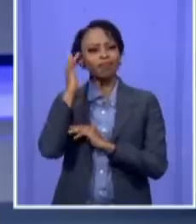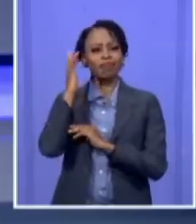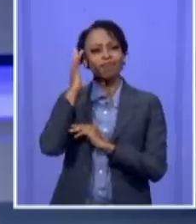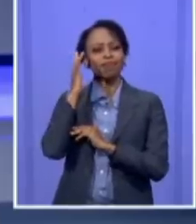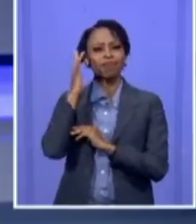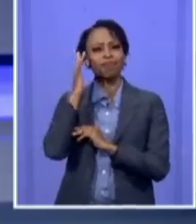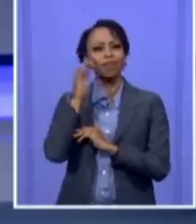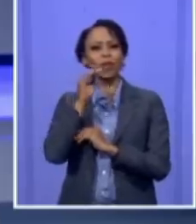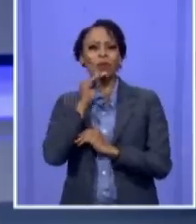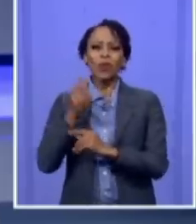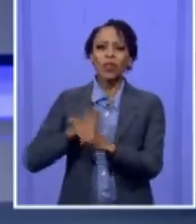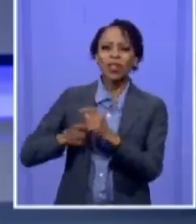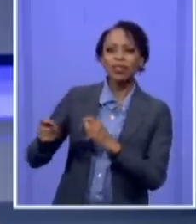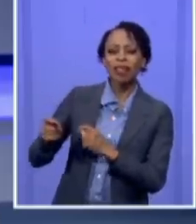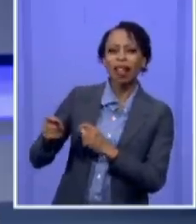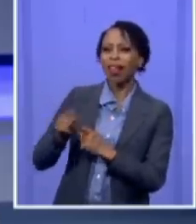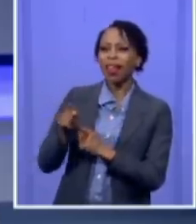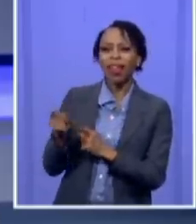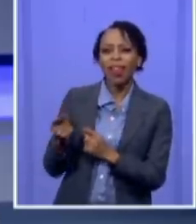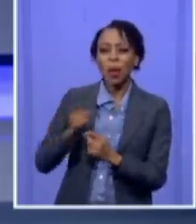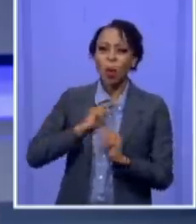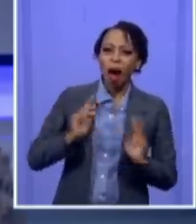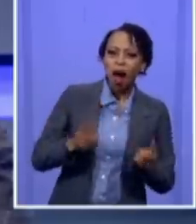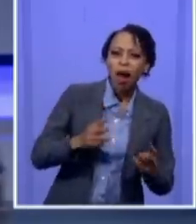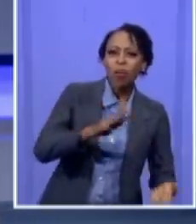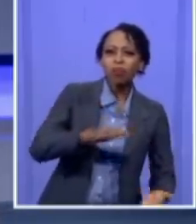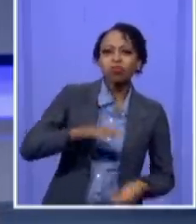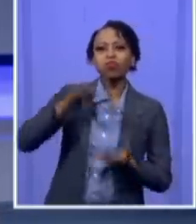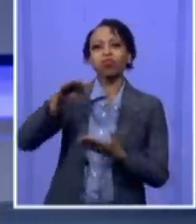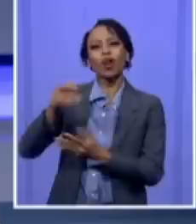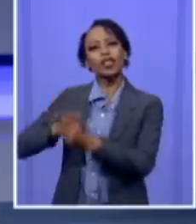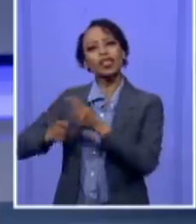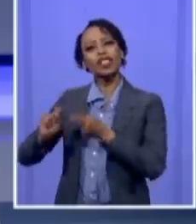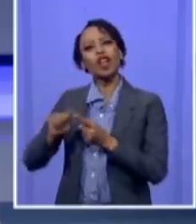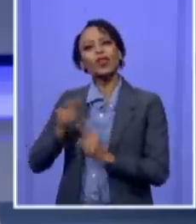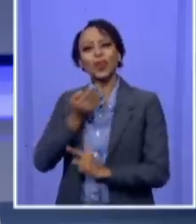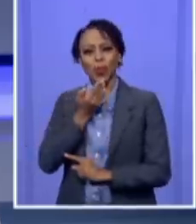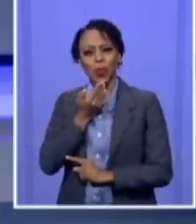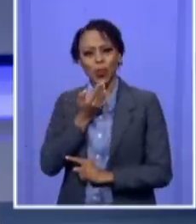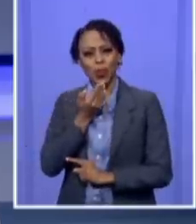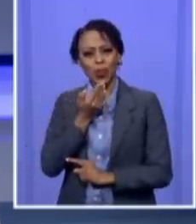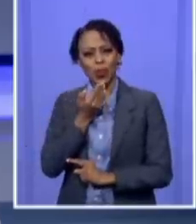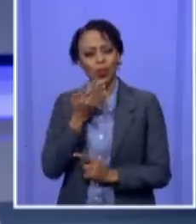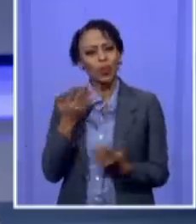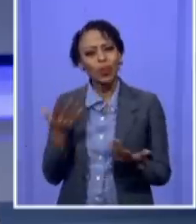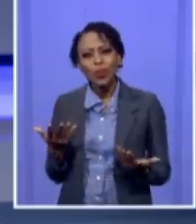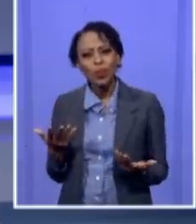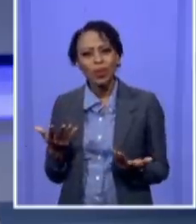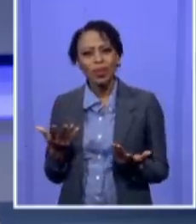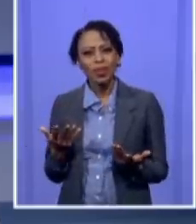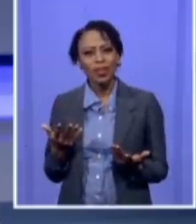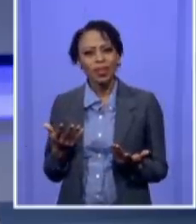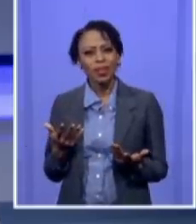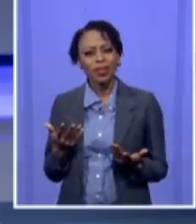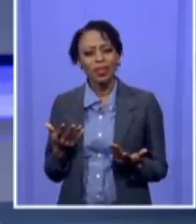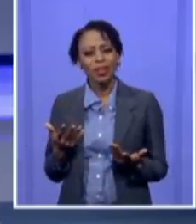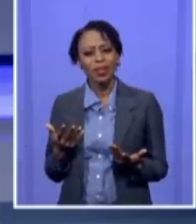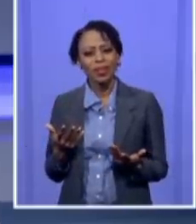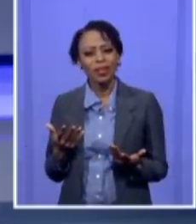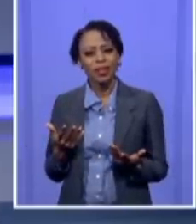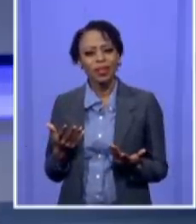who do they sell this produce to once they've mined this gold or whatever product they would be mining at that